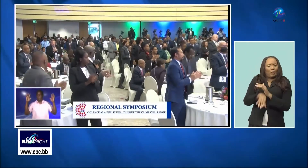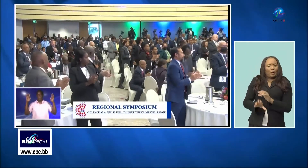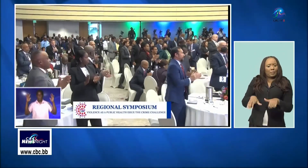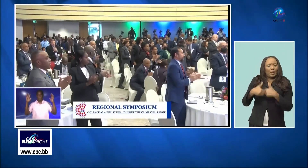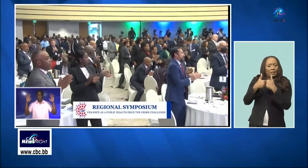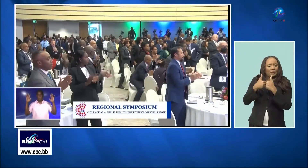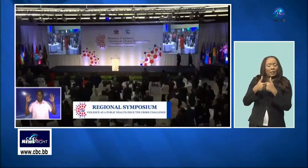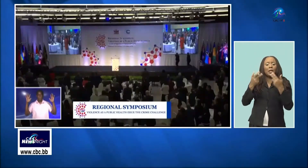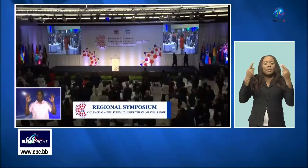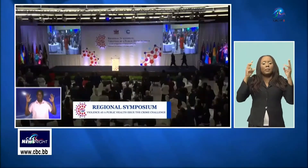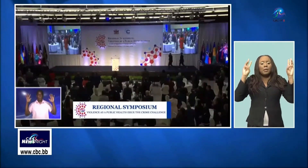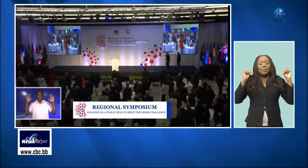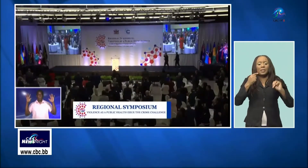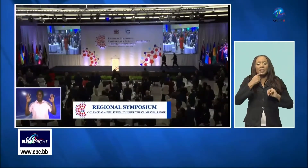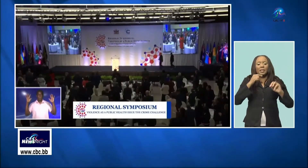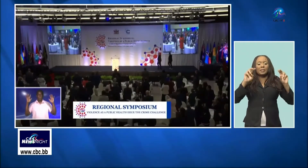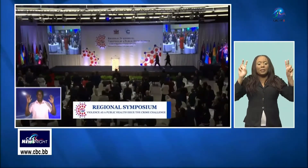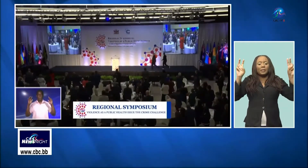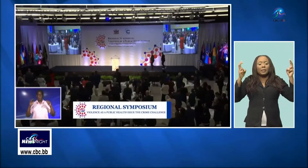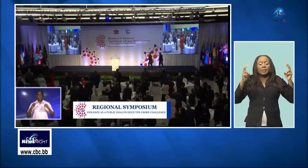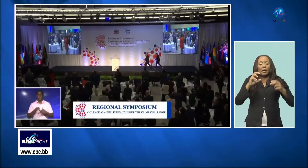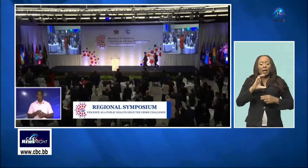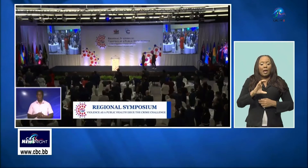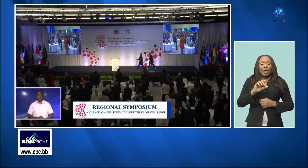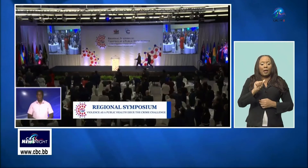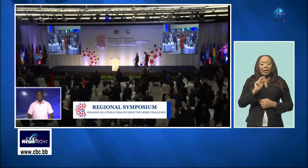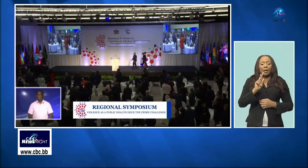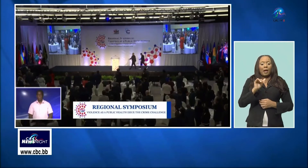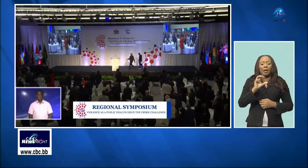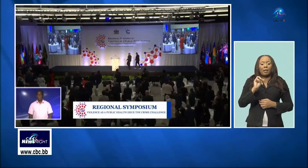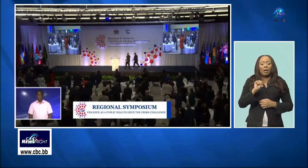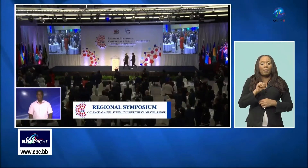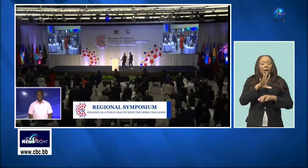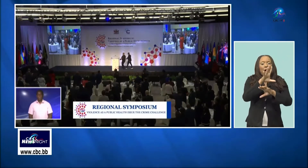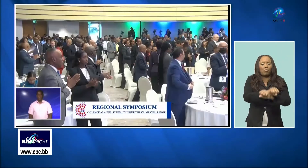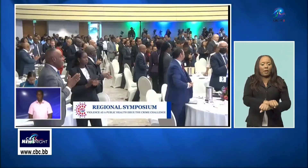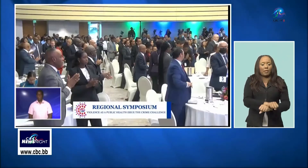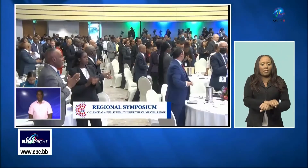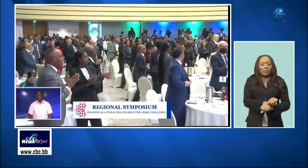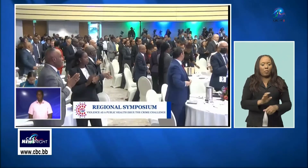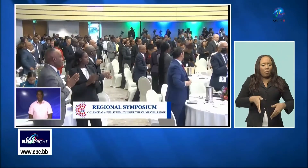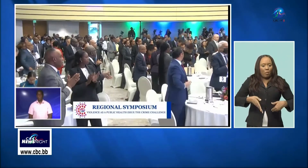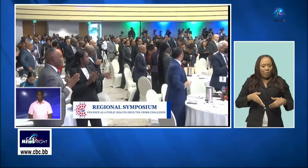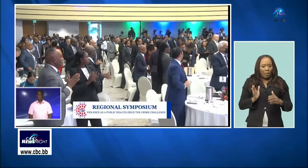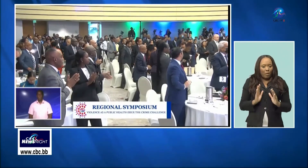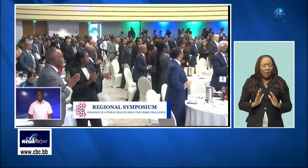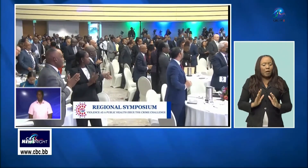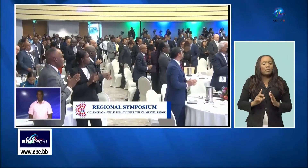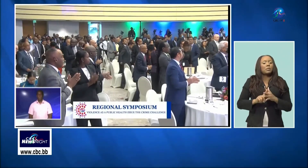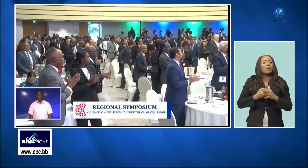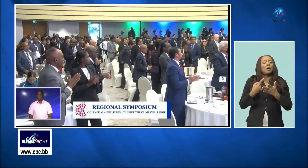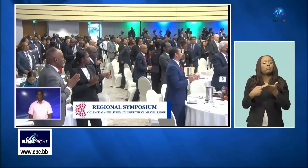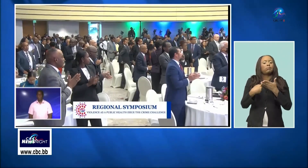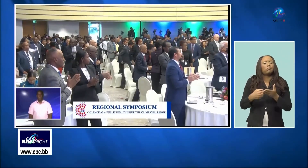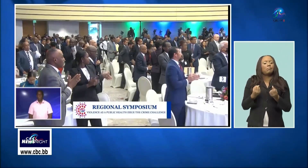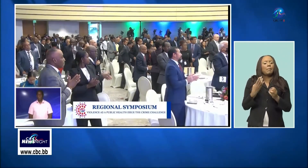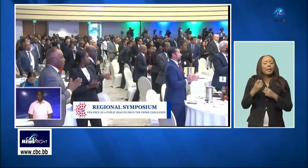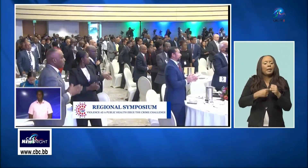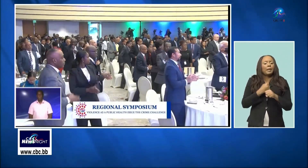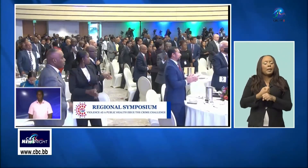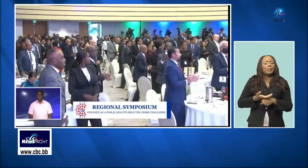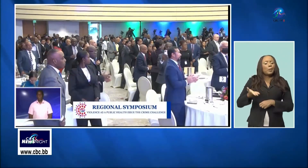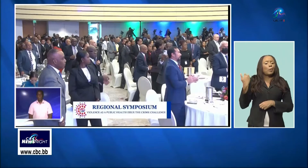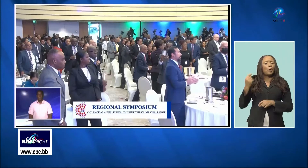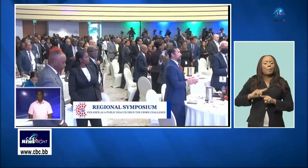the Caricom arrest warrant was touted many years ago but never implemented. She believes it can be a game changer in the crime